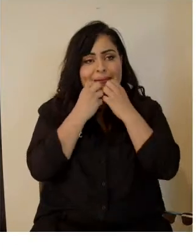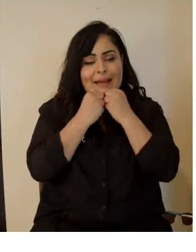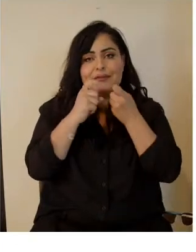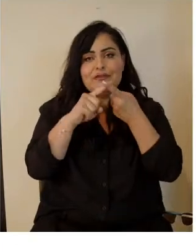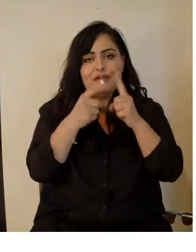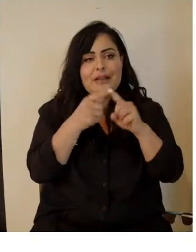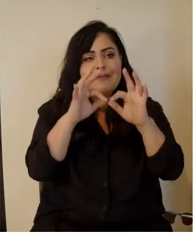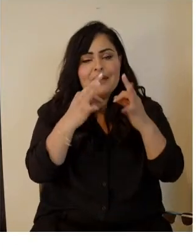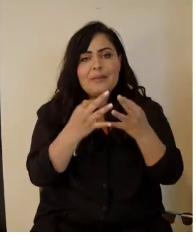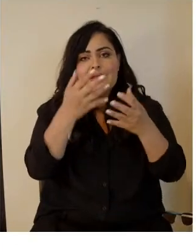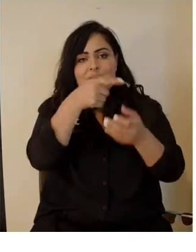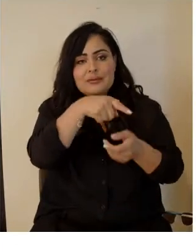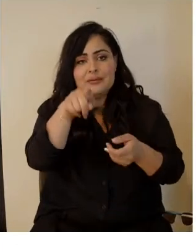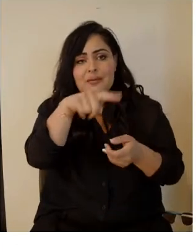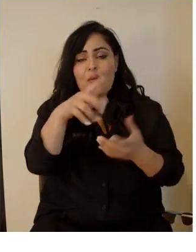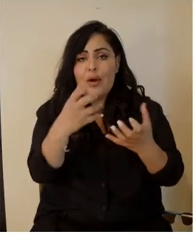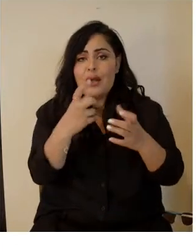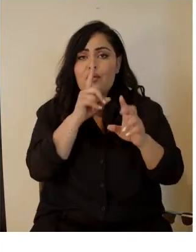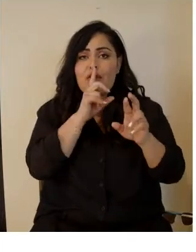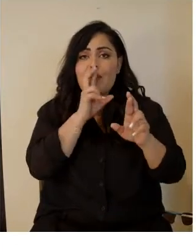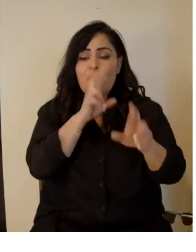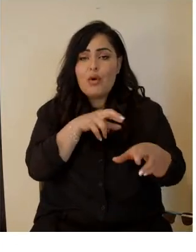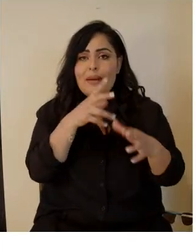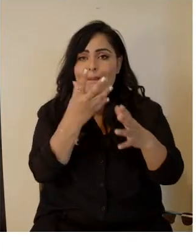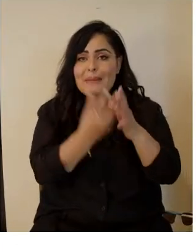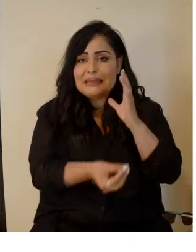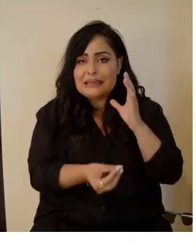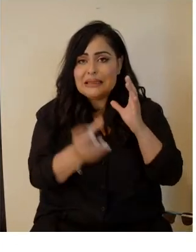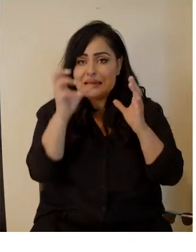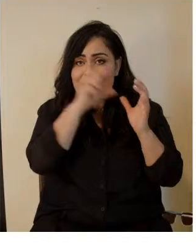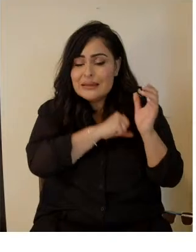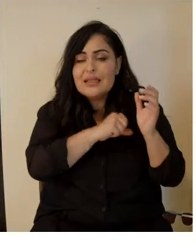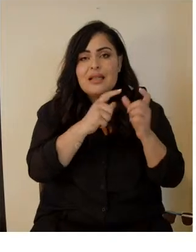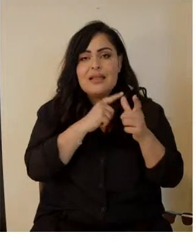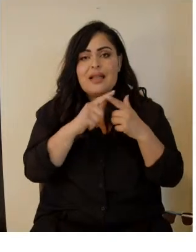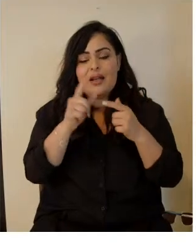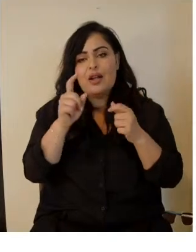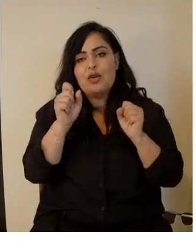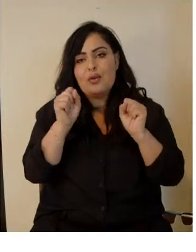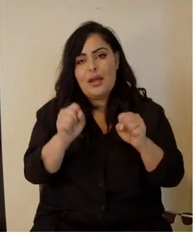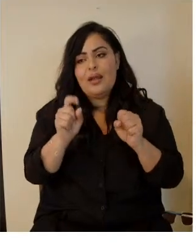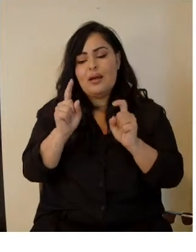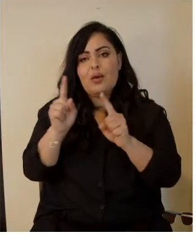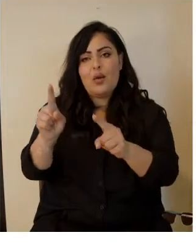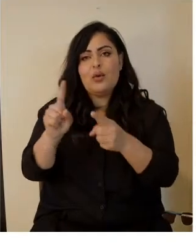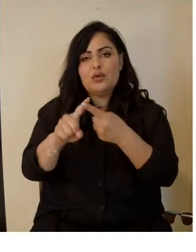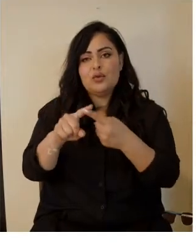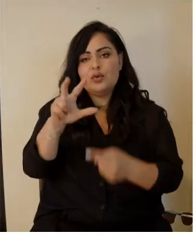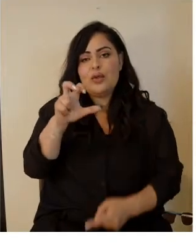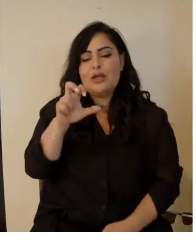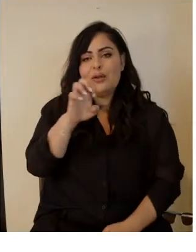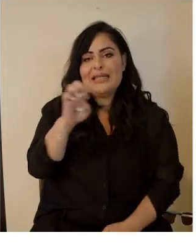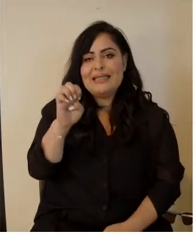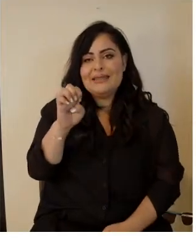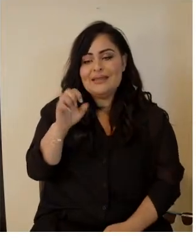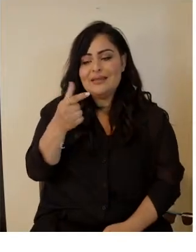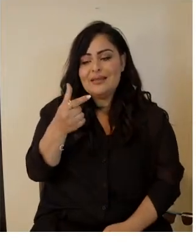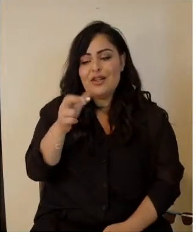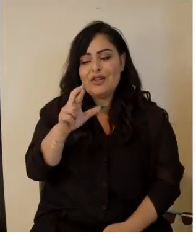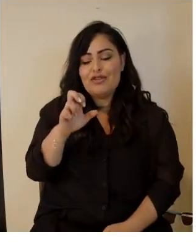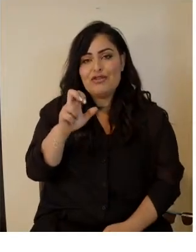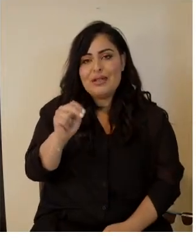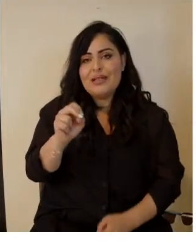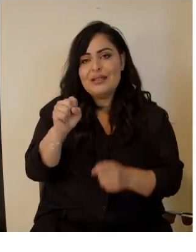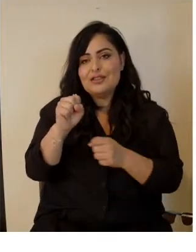friends and you want to report them missing, you can certainly do so. You have to physically go to 300 East Green Street